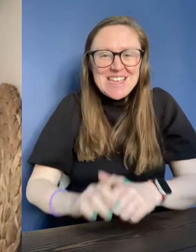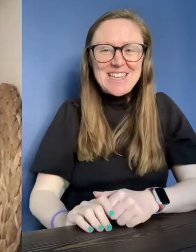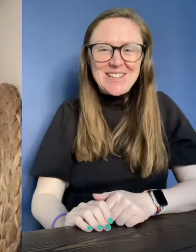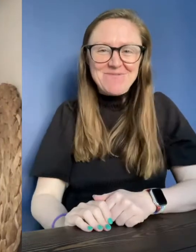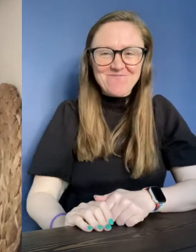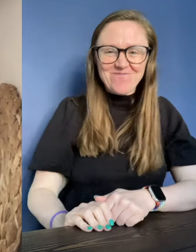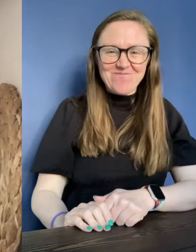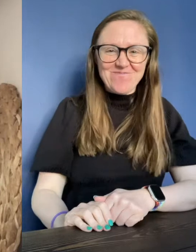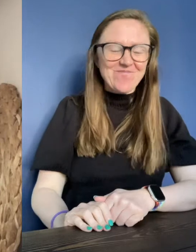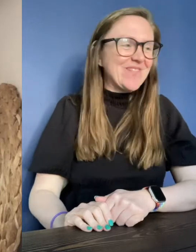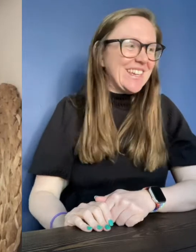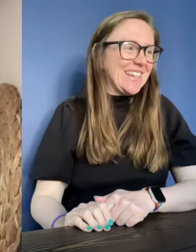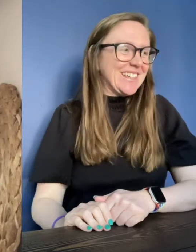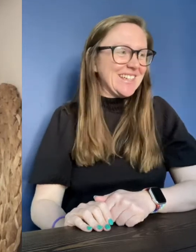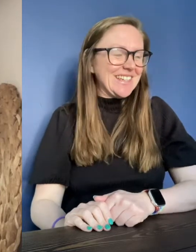of the gin